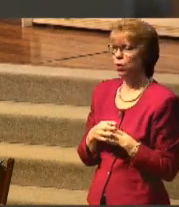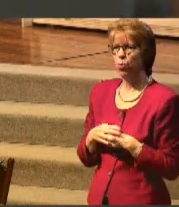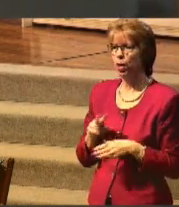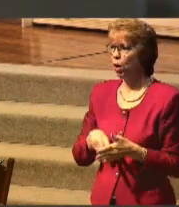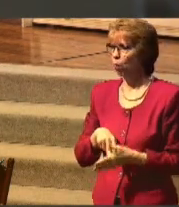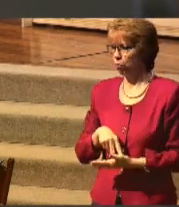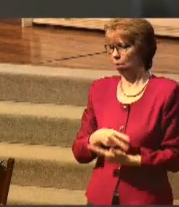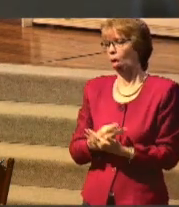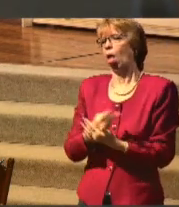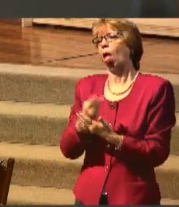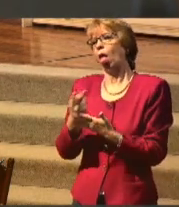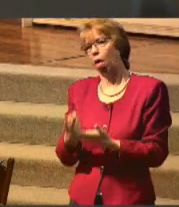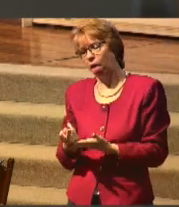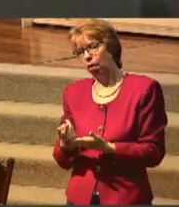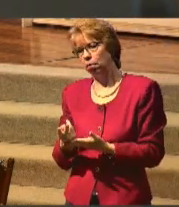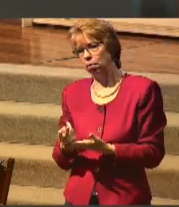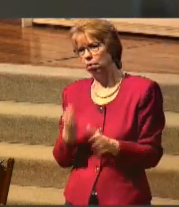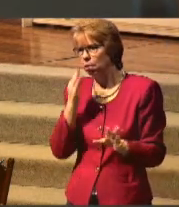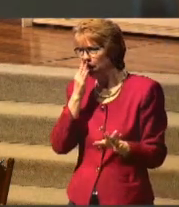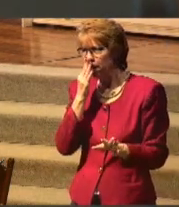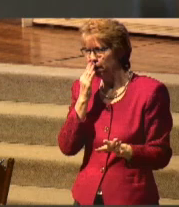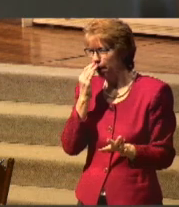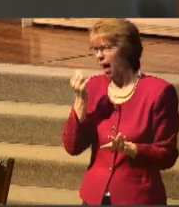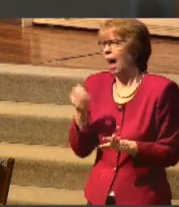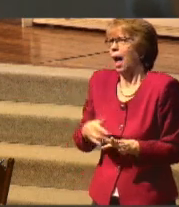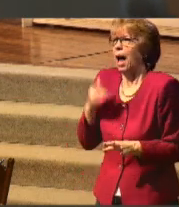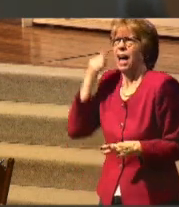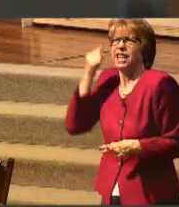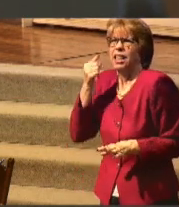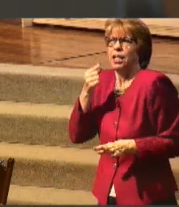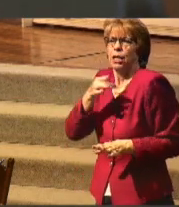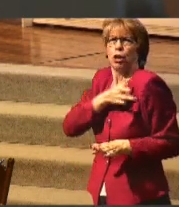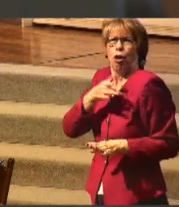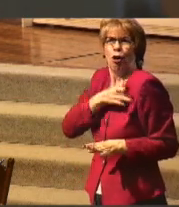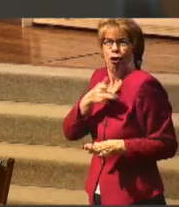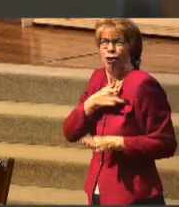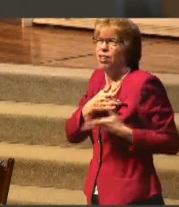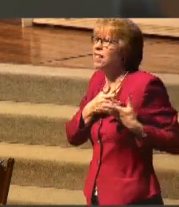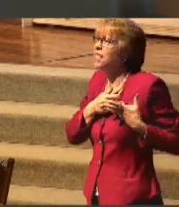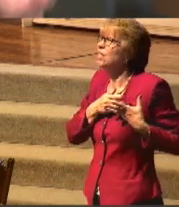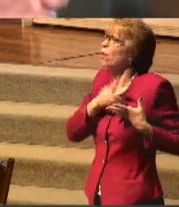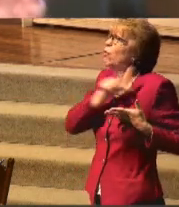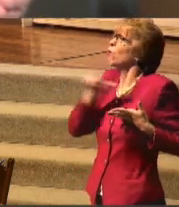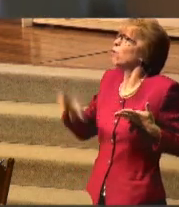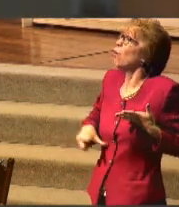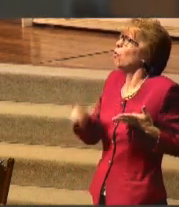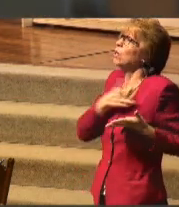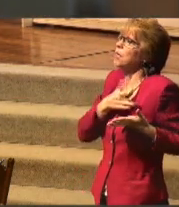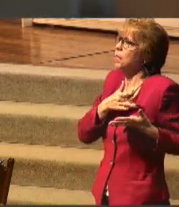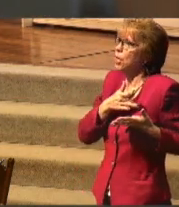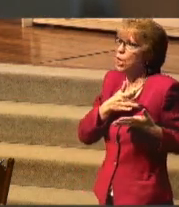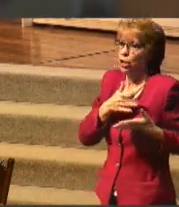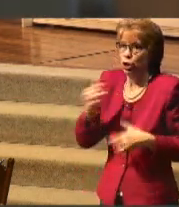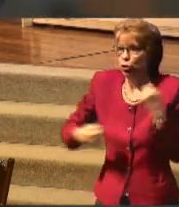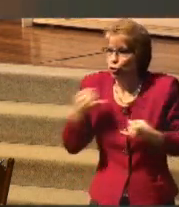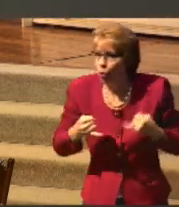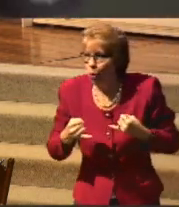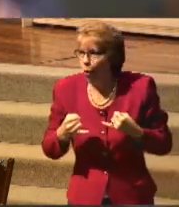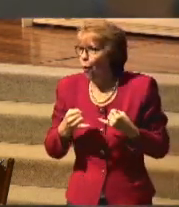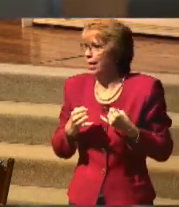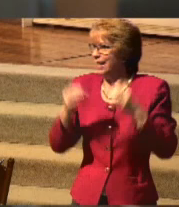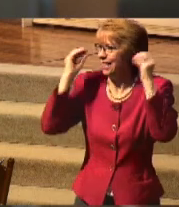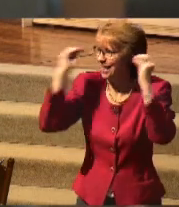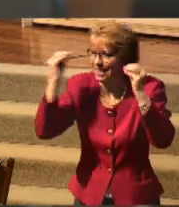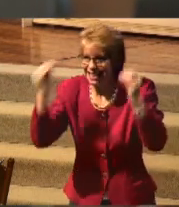Holy Spirit within my heart talking about the ministry. What a joy it is to teach a Sunday school class. What a joy it is to welcome people